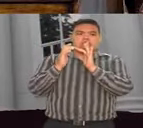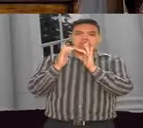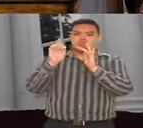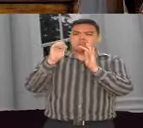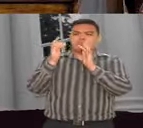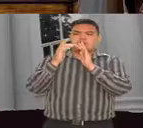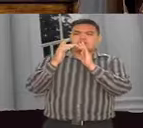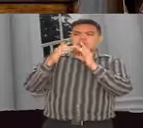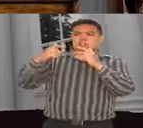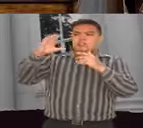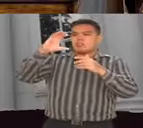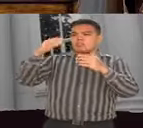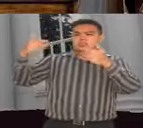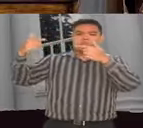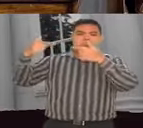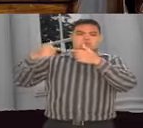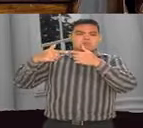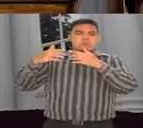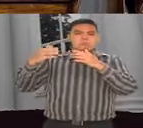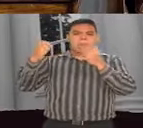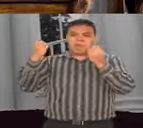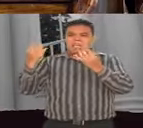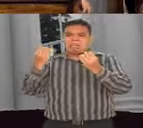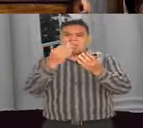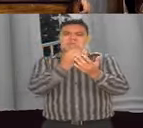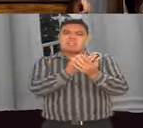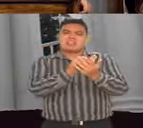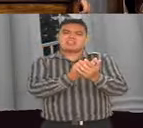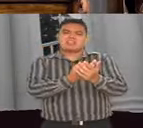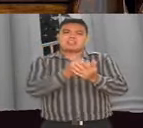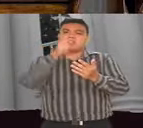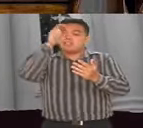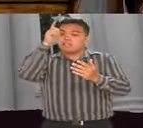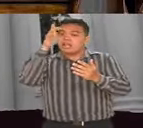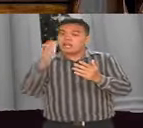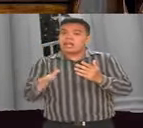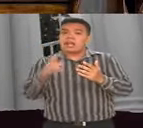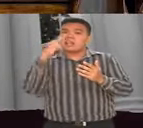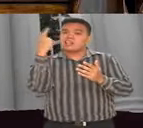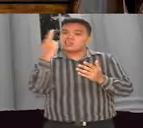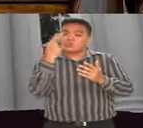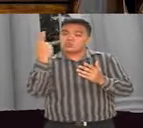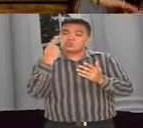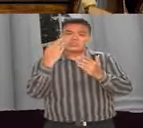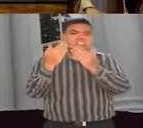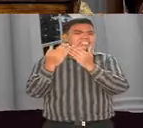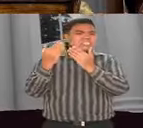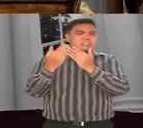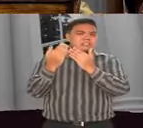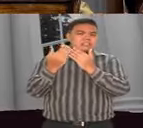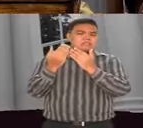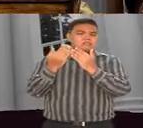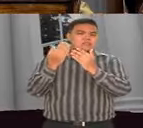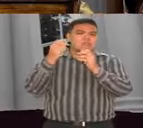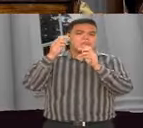connection, grabe og bank account. You know, God uses common people.